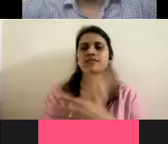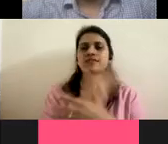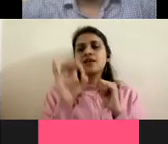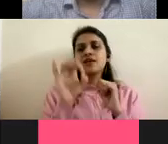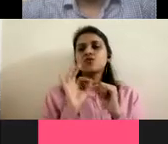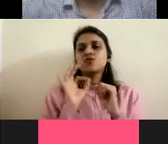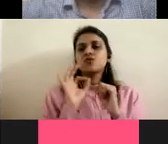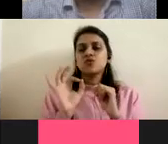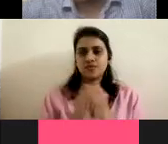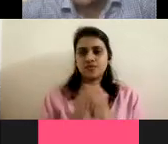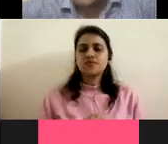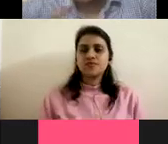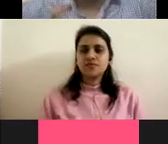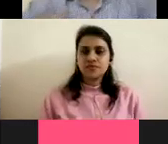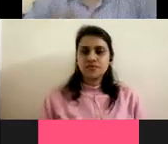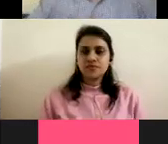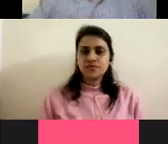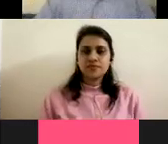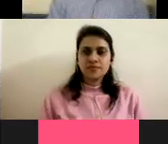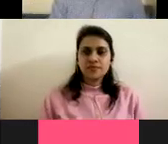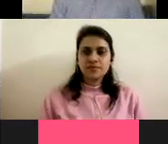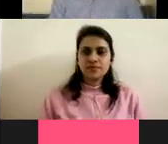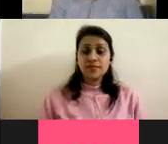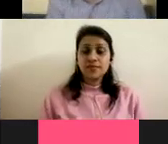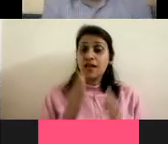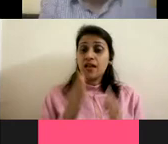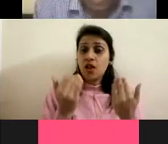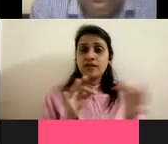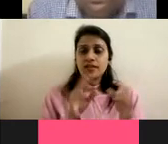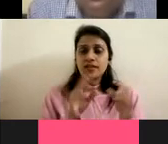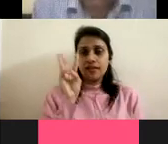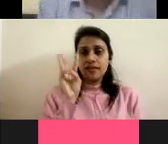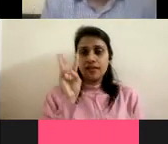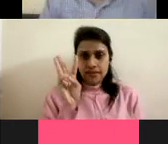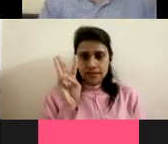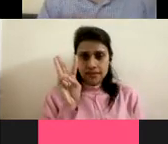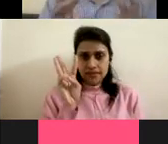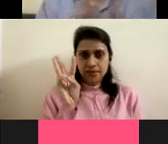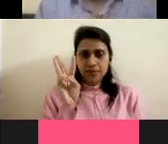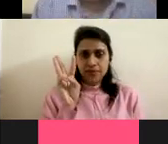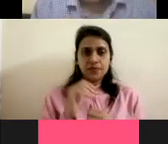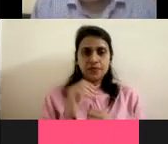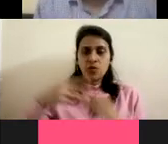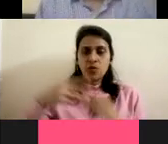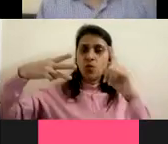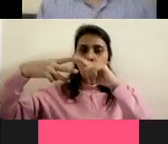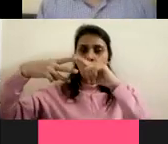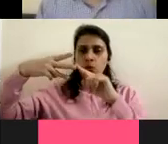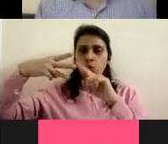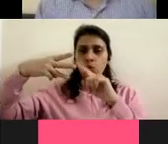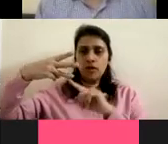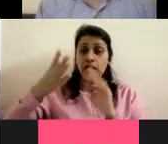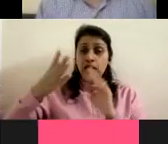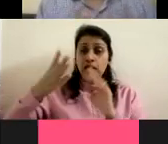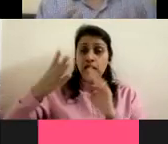Okay. Now I'm going to discuss three parts here. Now we're going to go a little deeper about this. You are all from